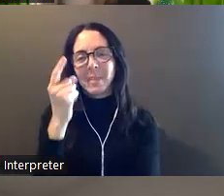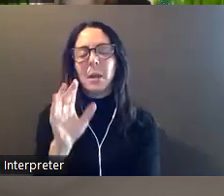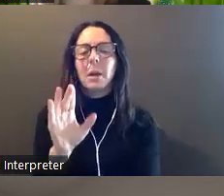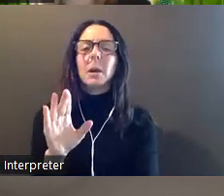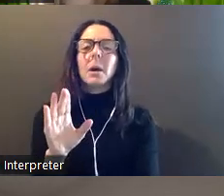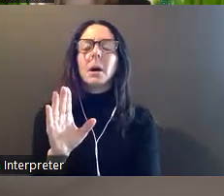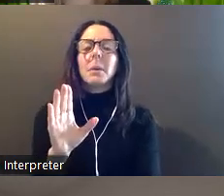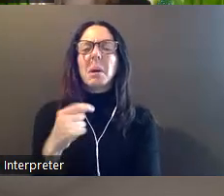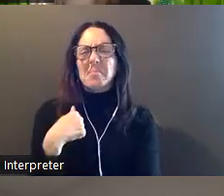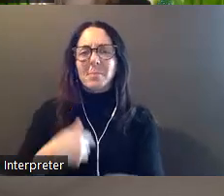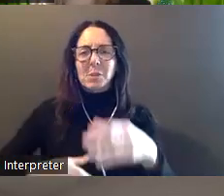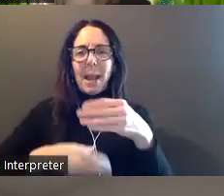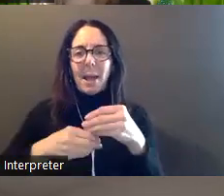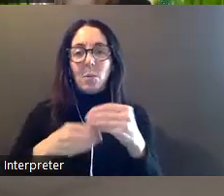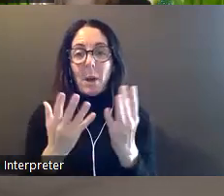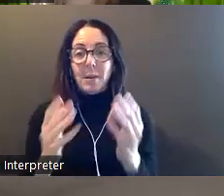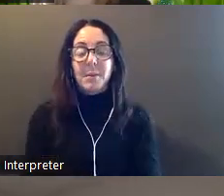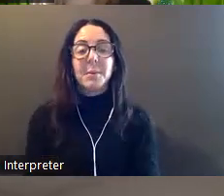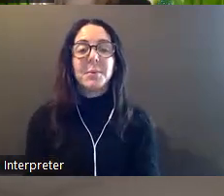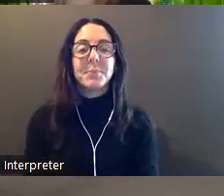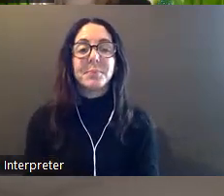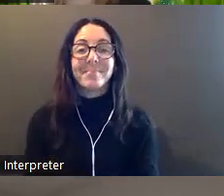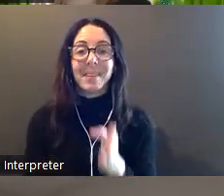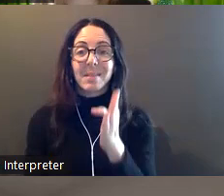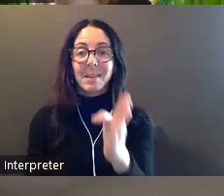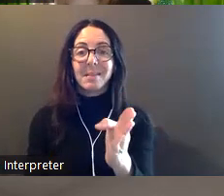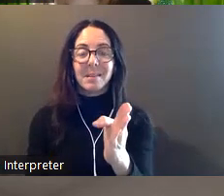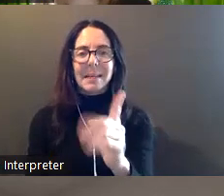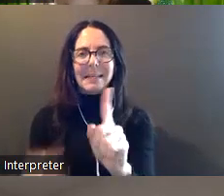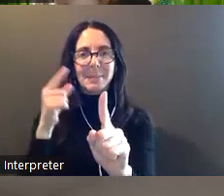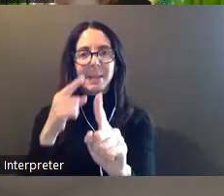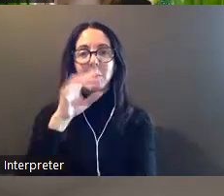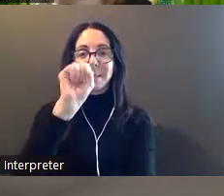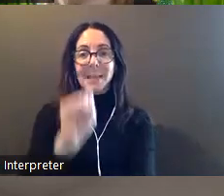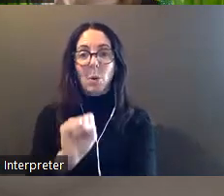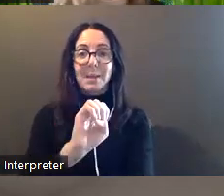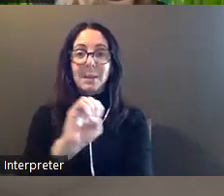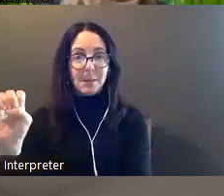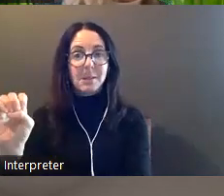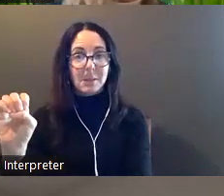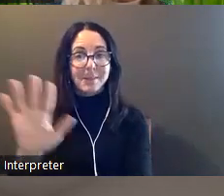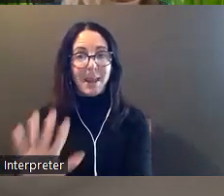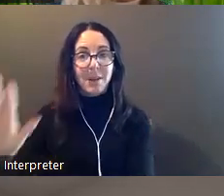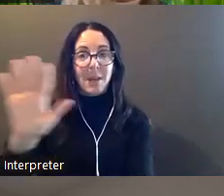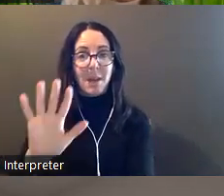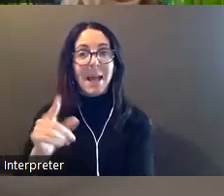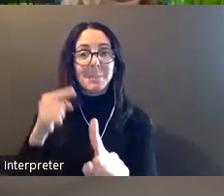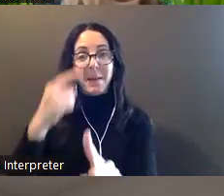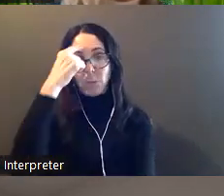want to add that it is very specific to the Southeast, and it is specific to seniors' mental